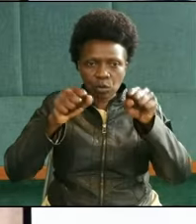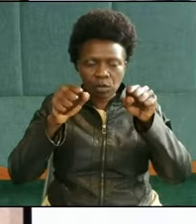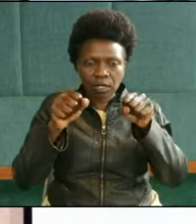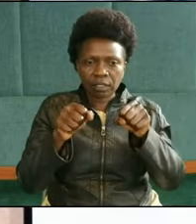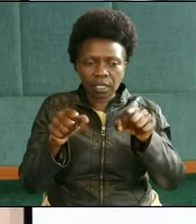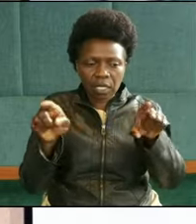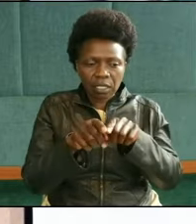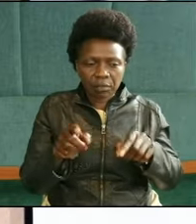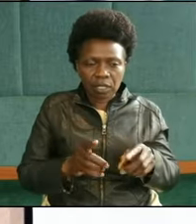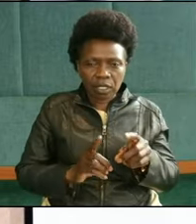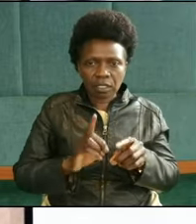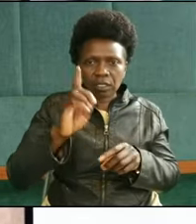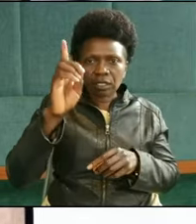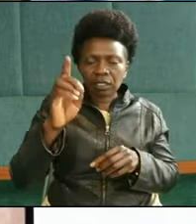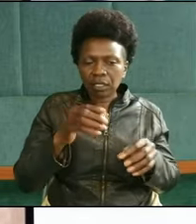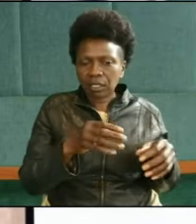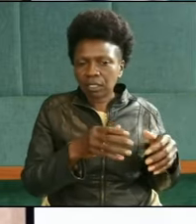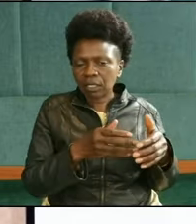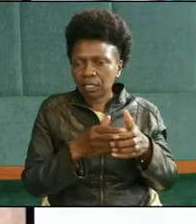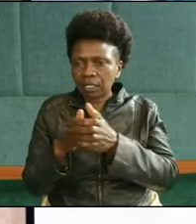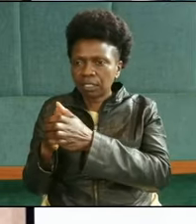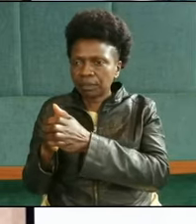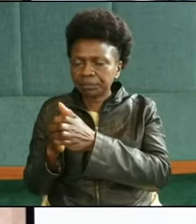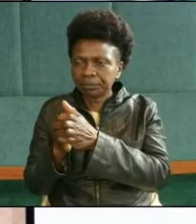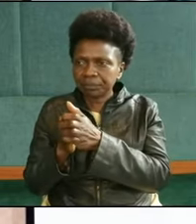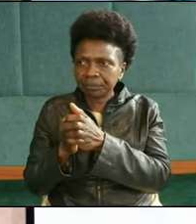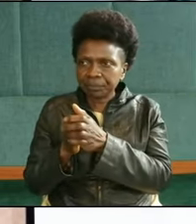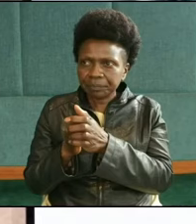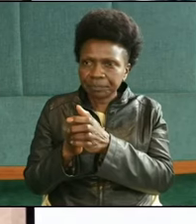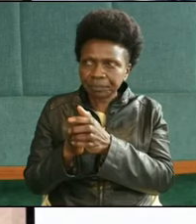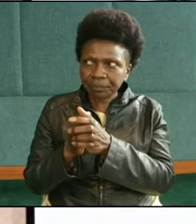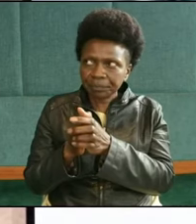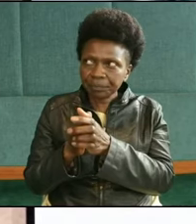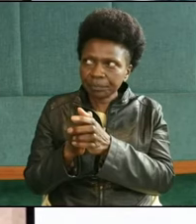ascended, he led away the multitude of captives.